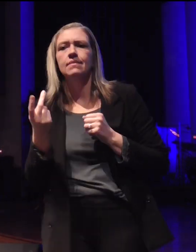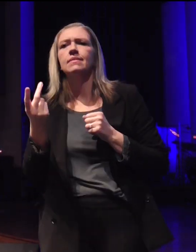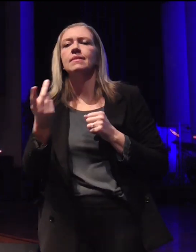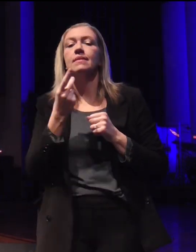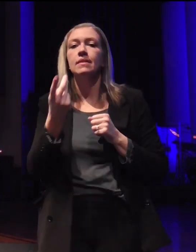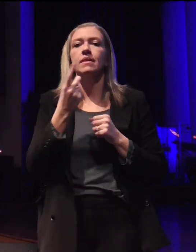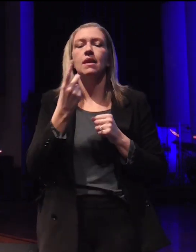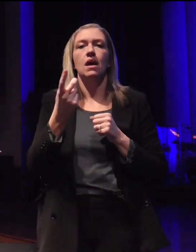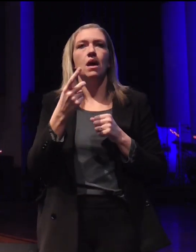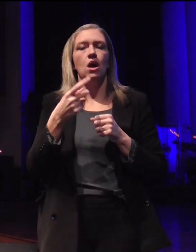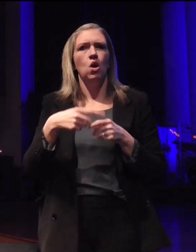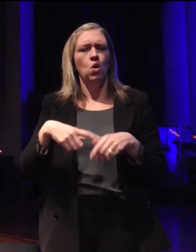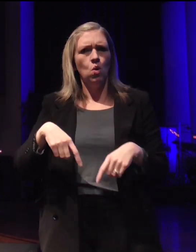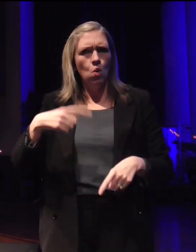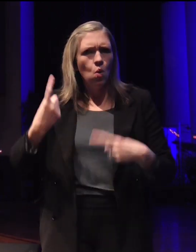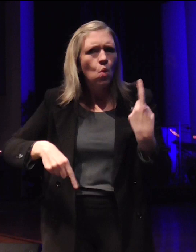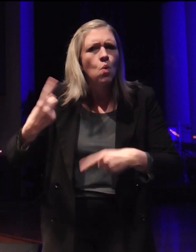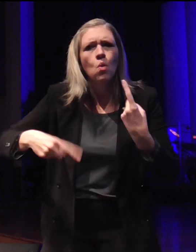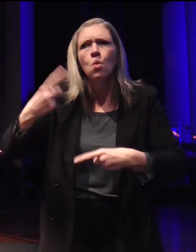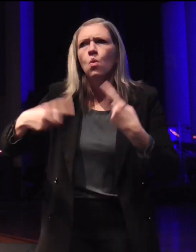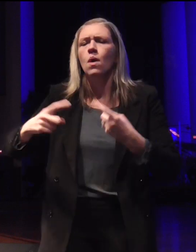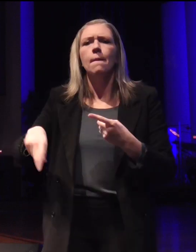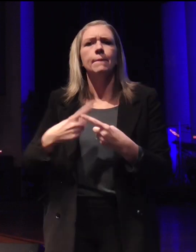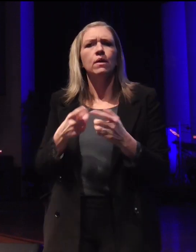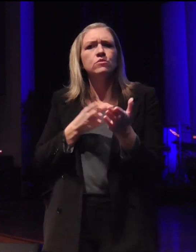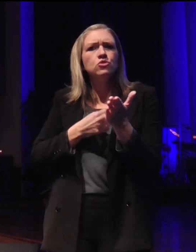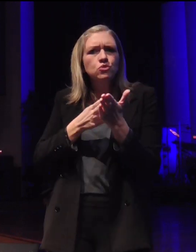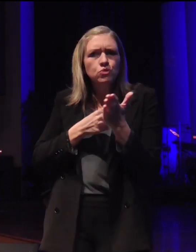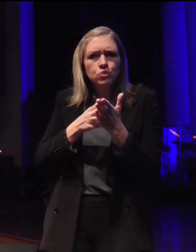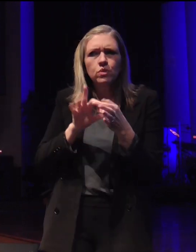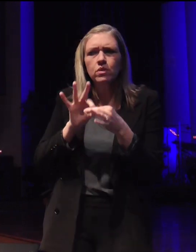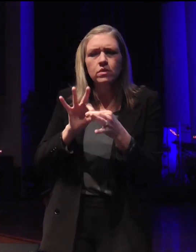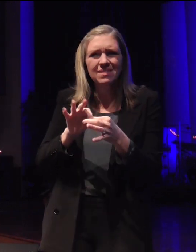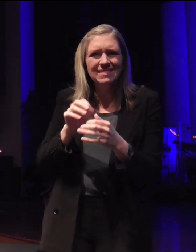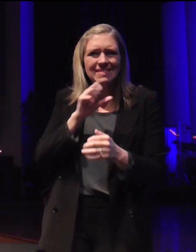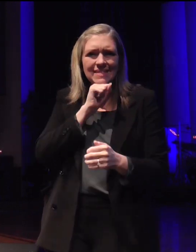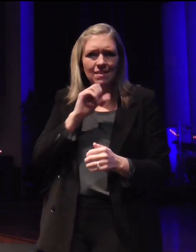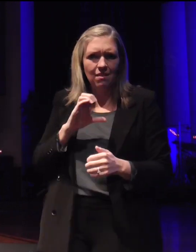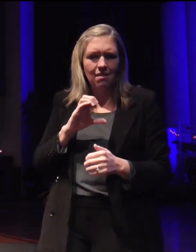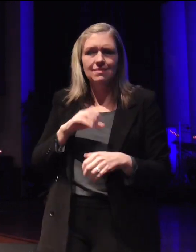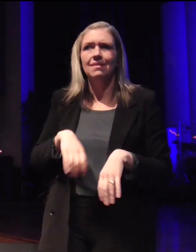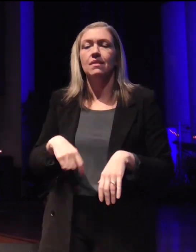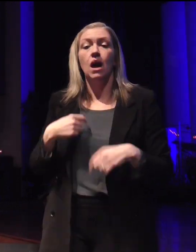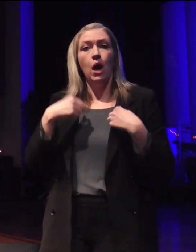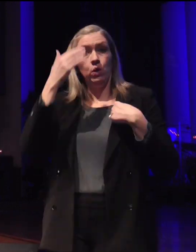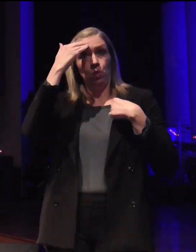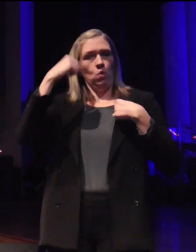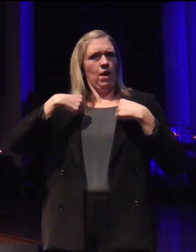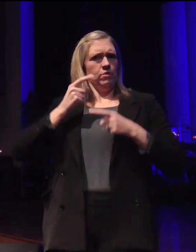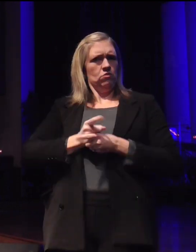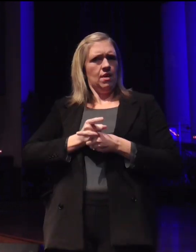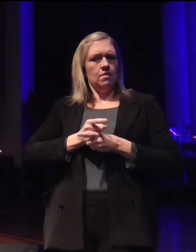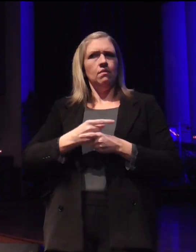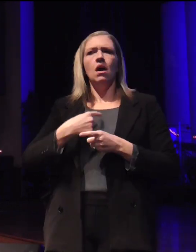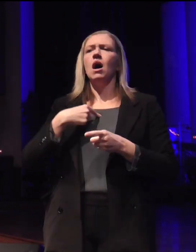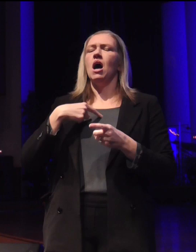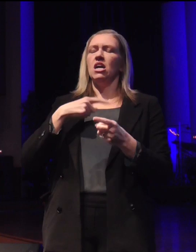vigorous debate about the truth around Santa. And being that I knew I was right, I kept